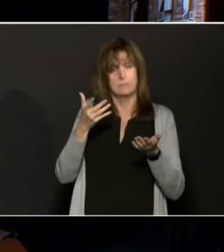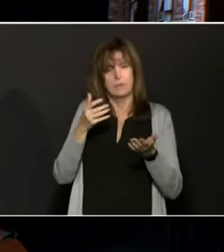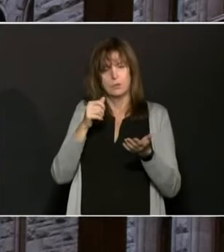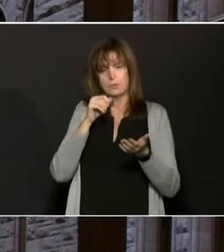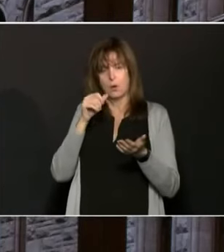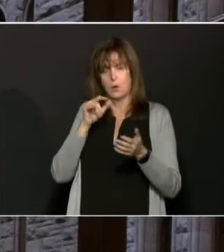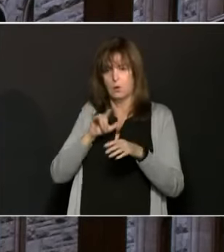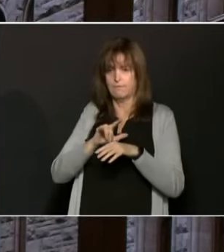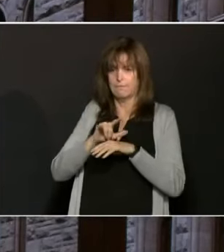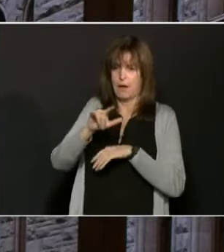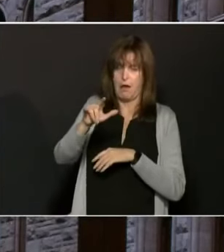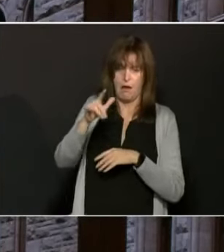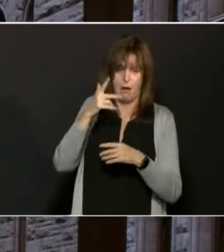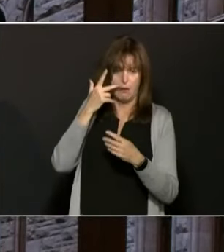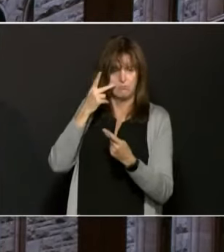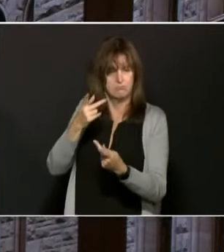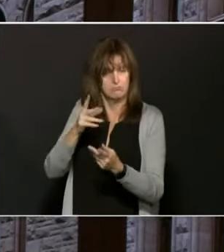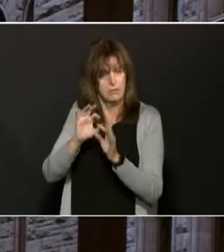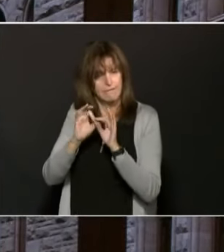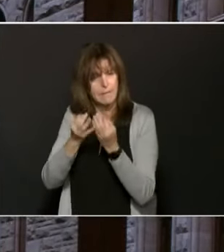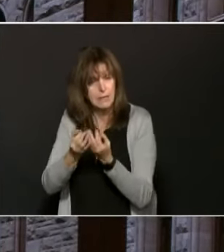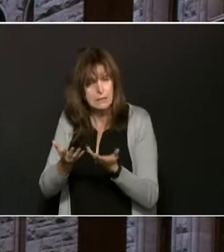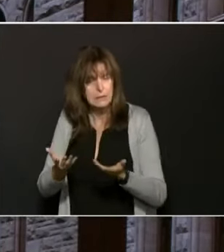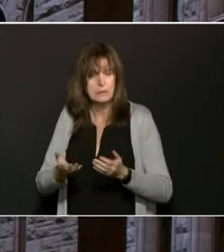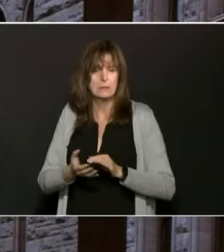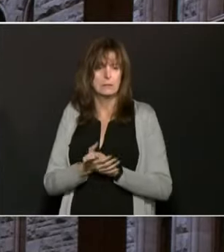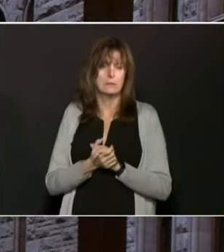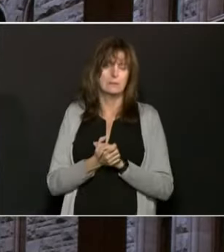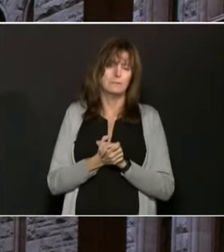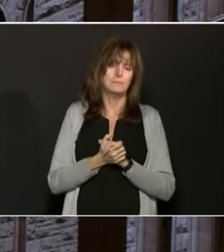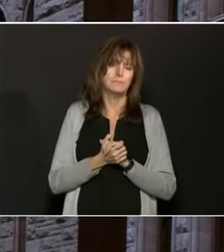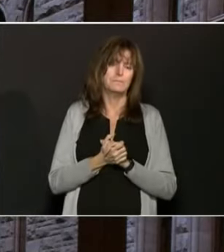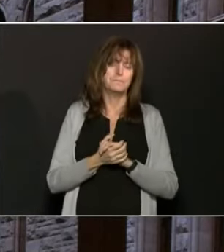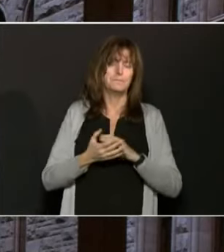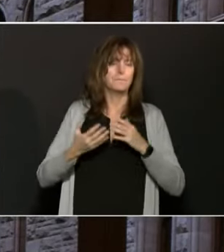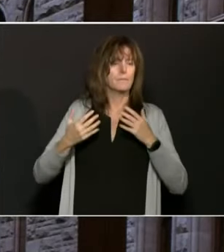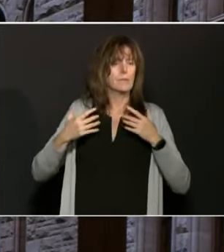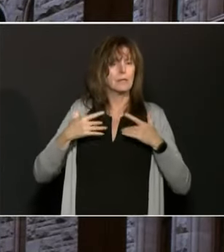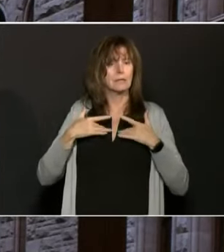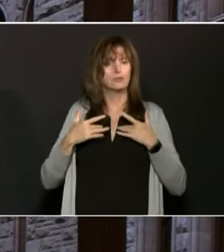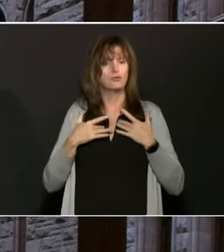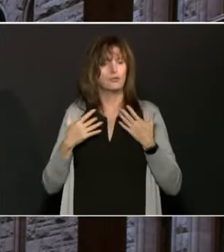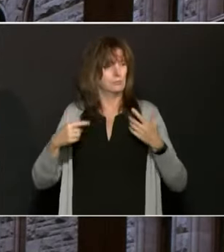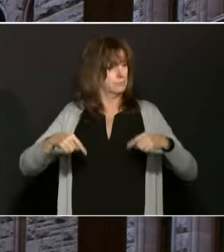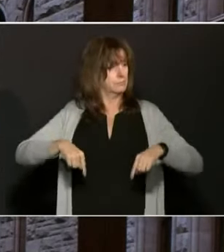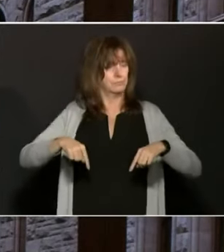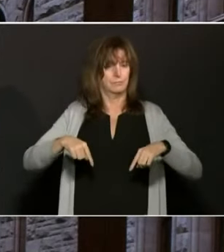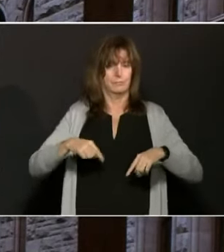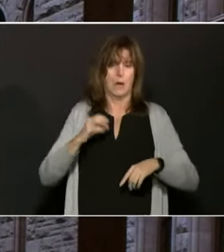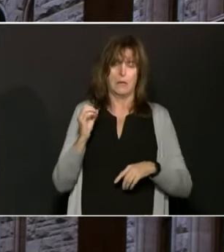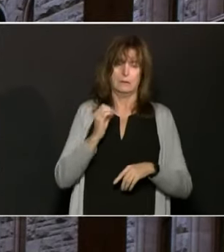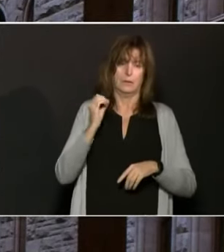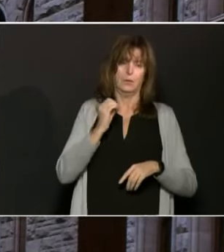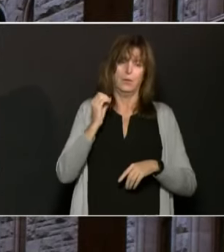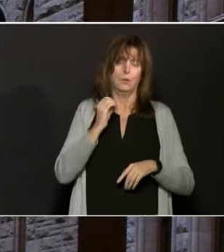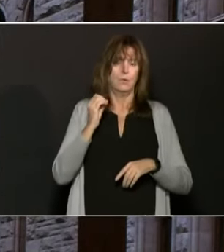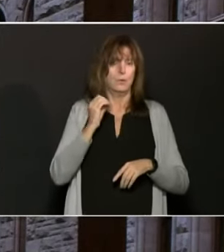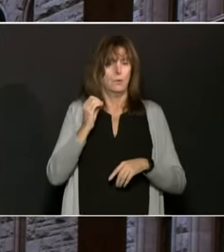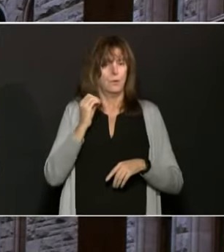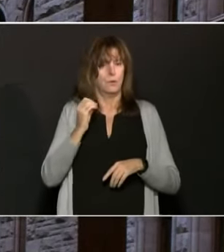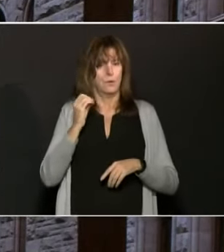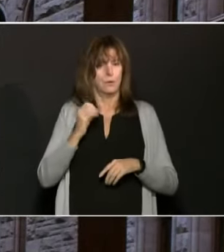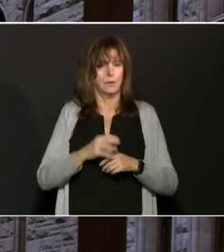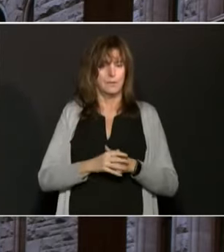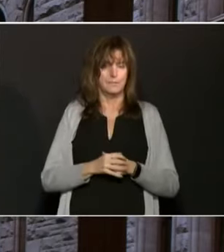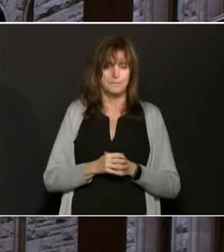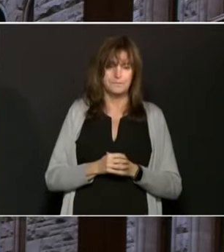We are certainly at this time, our concern here in the province is that we're going to we like households,